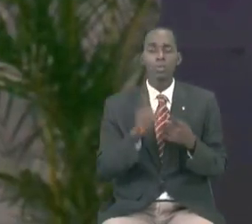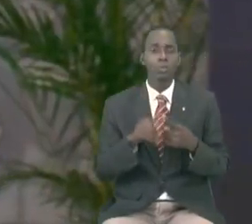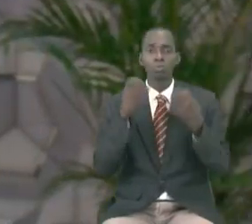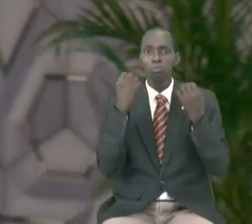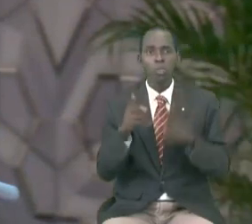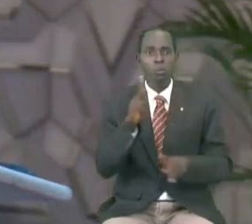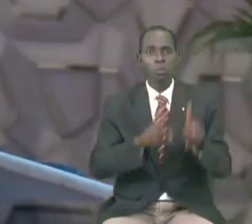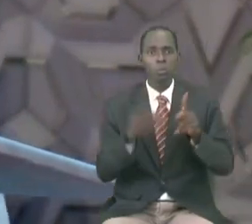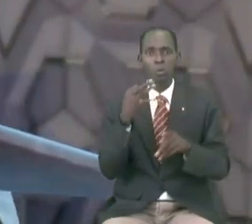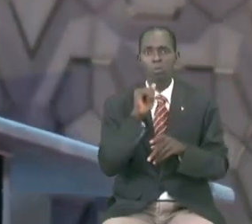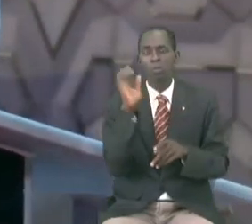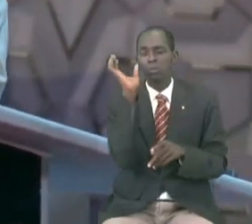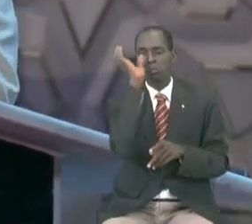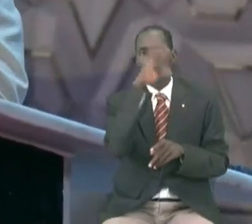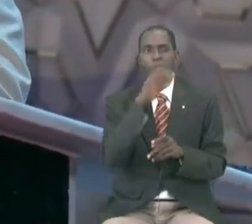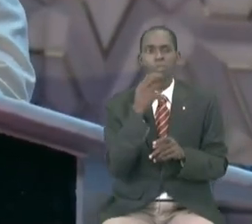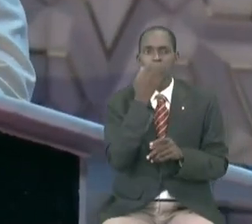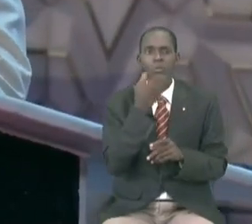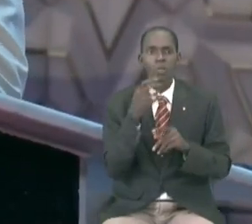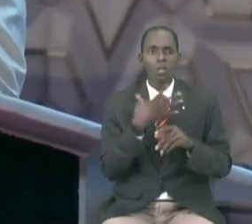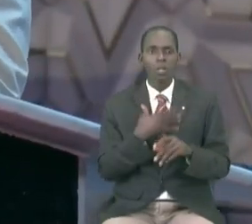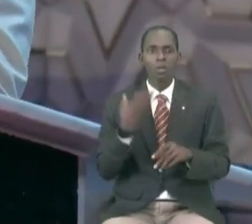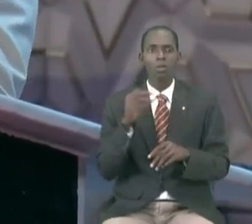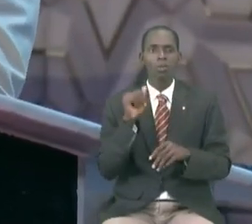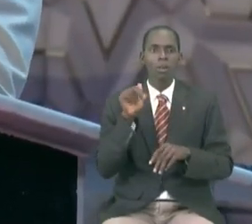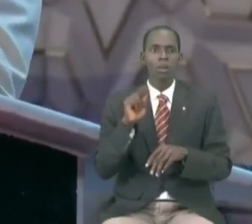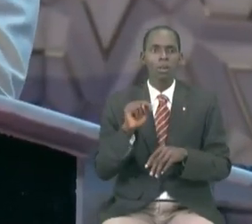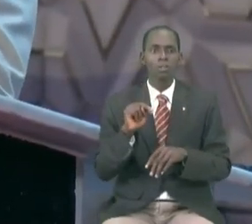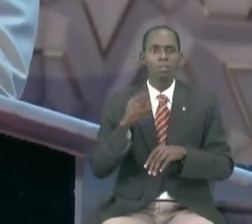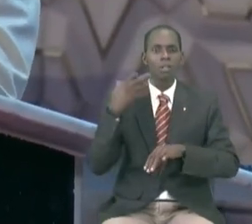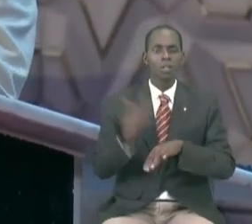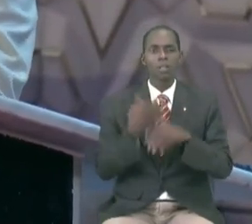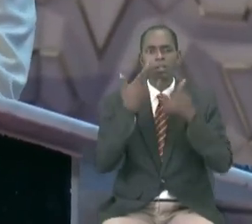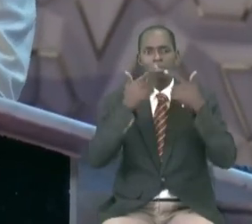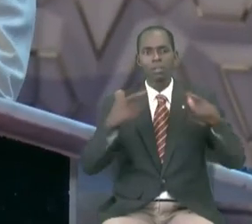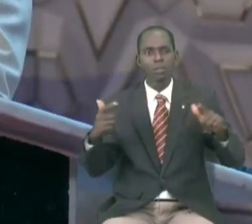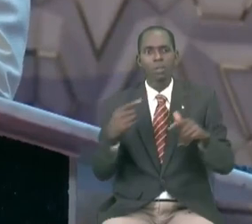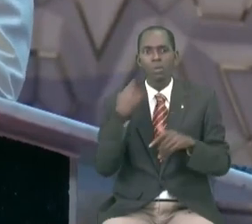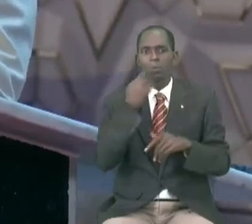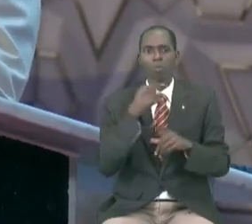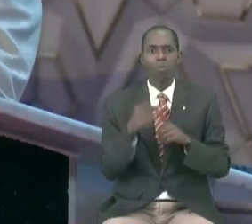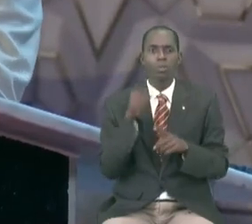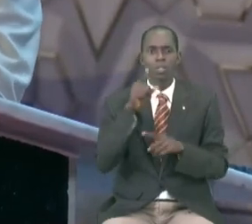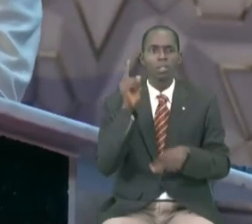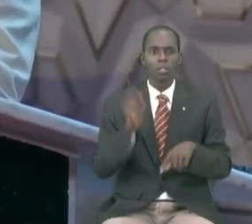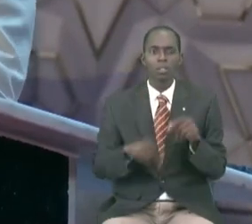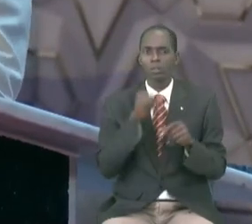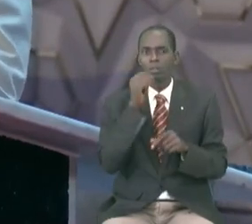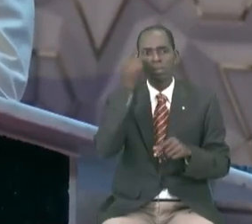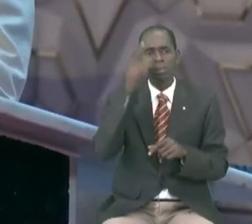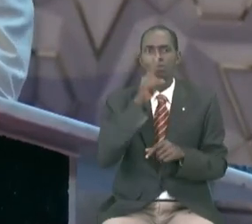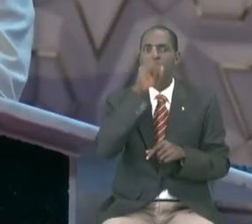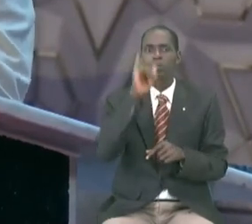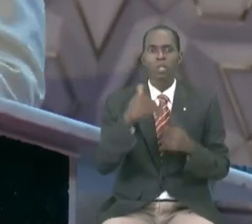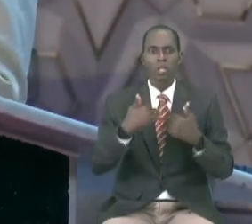sent thee, Ezekiel, to them of a different language, of a hard language, of a different